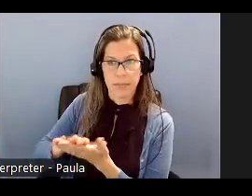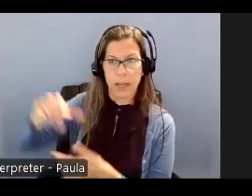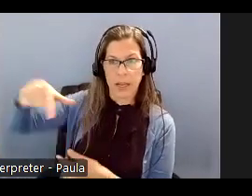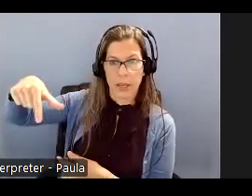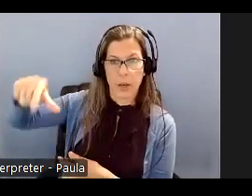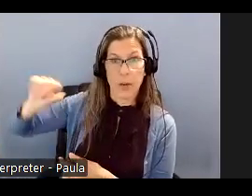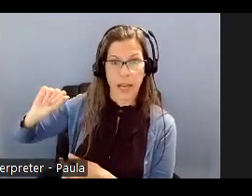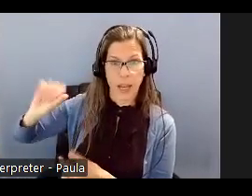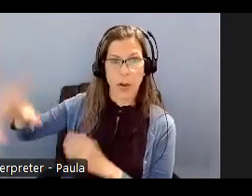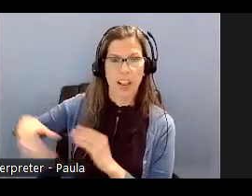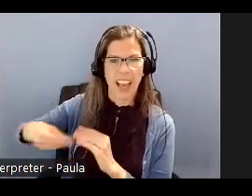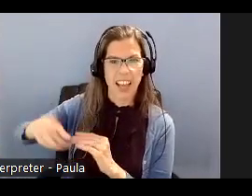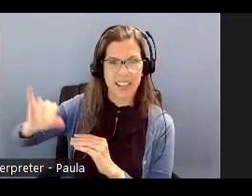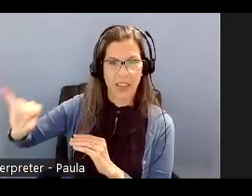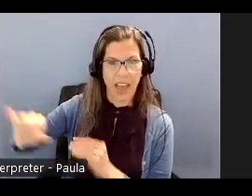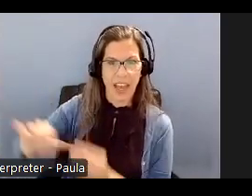I'm